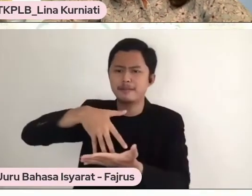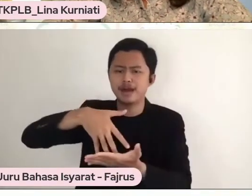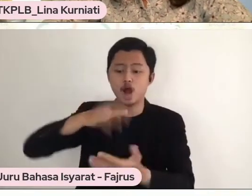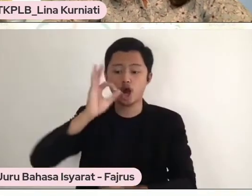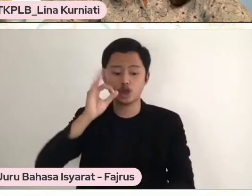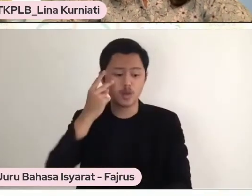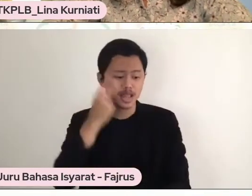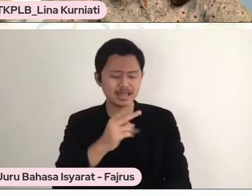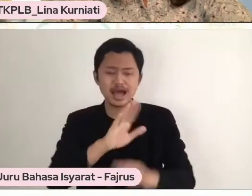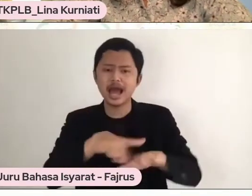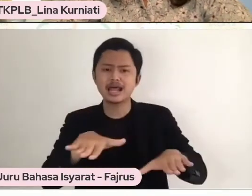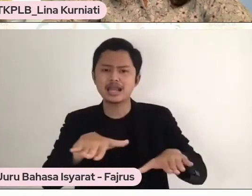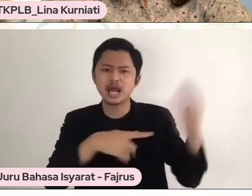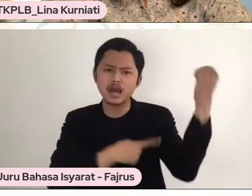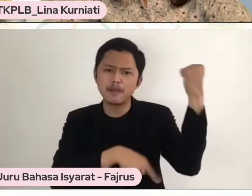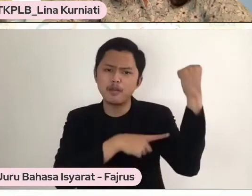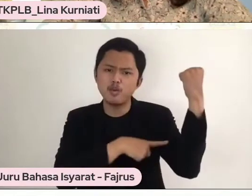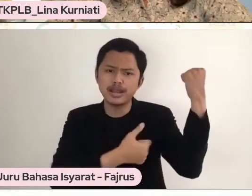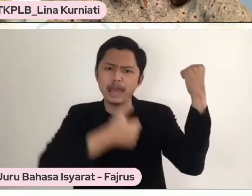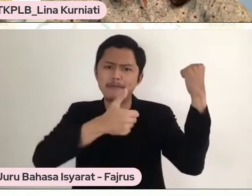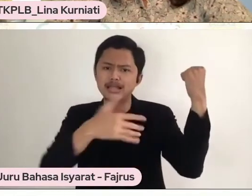some parents